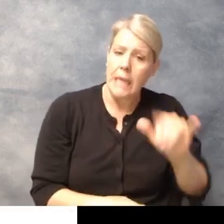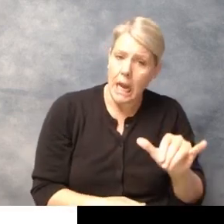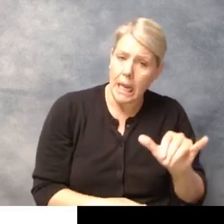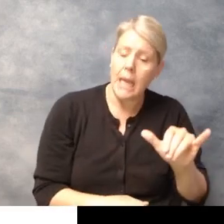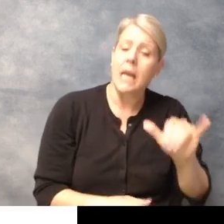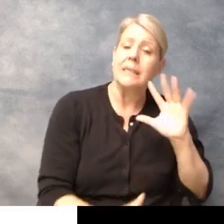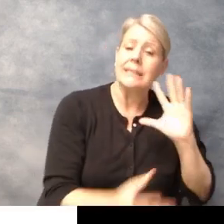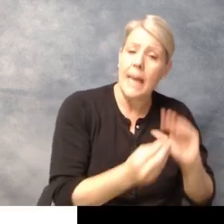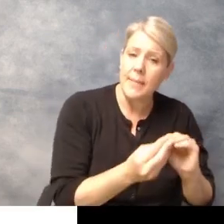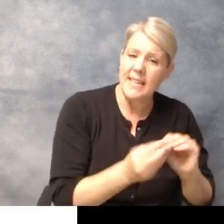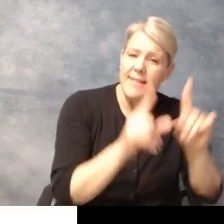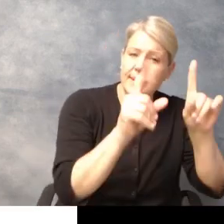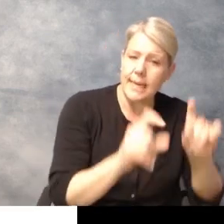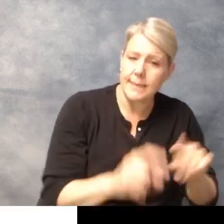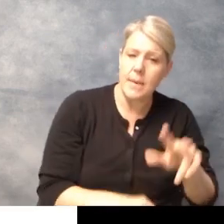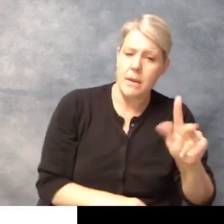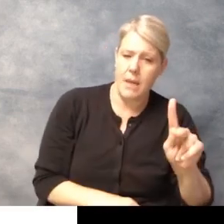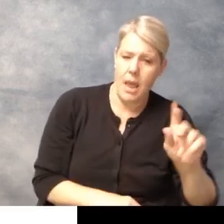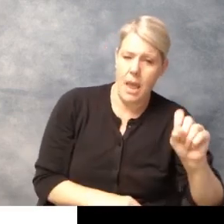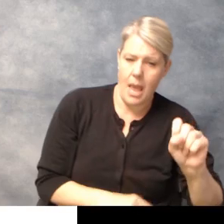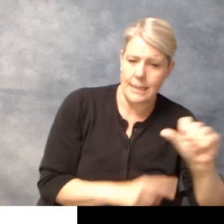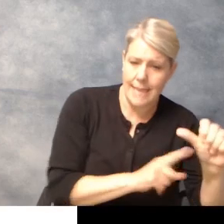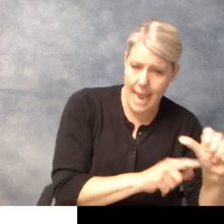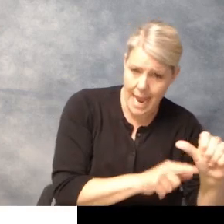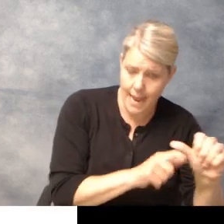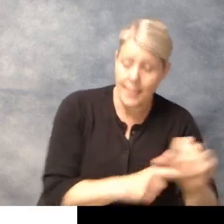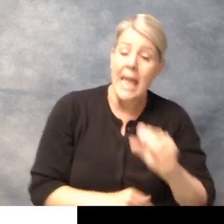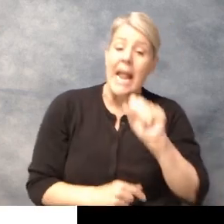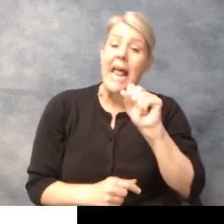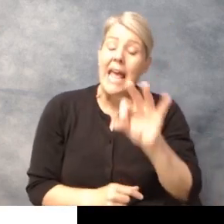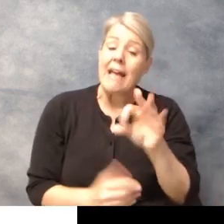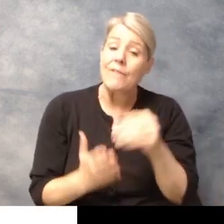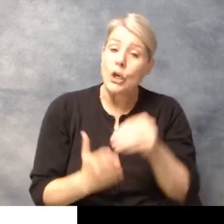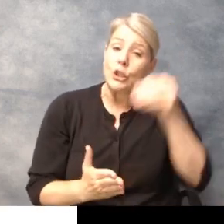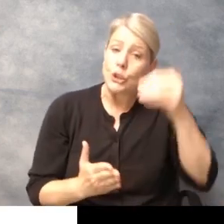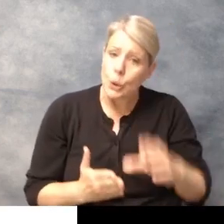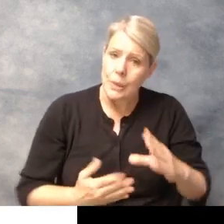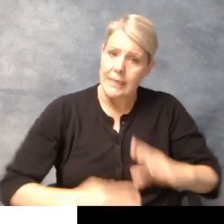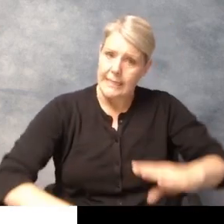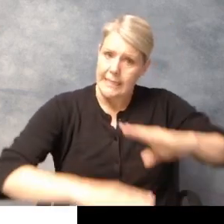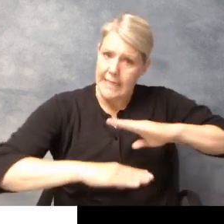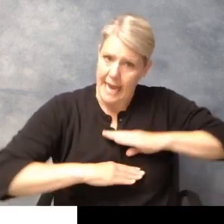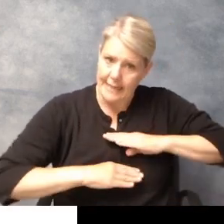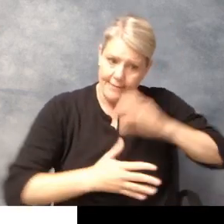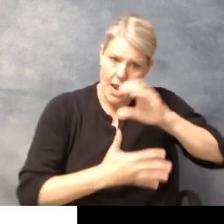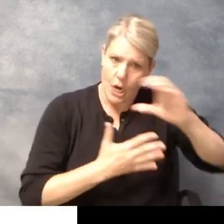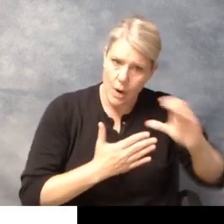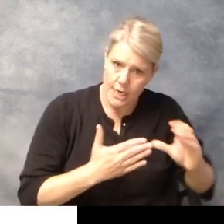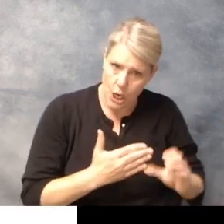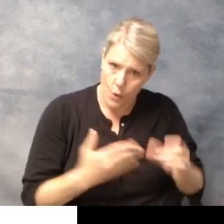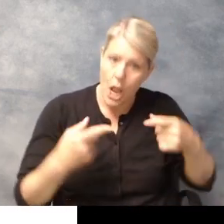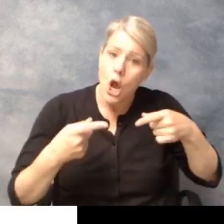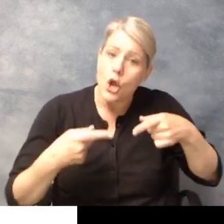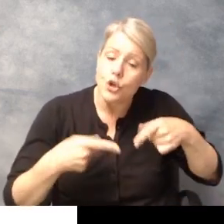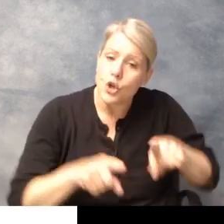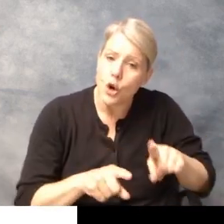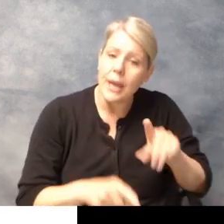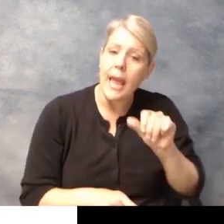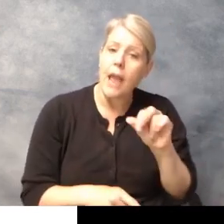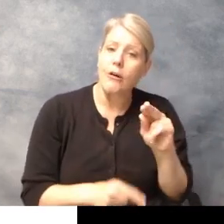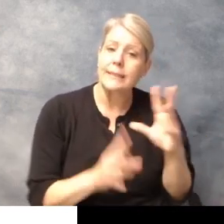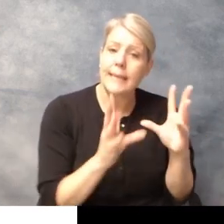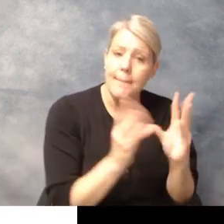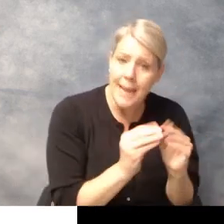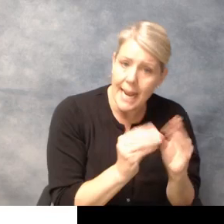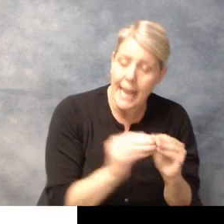KSA. Only students who have been determined by an ARC to meet all criteria may participate in the alternate